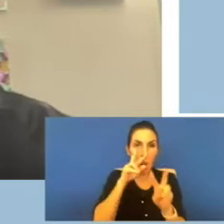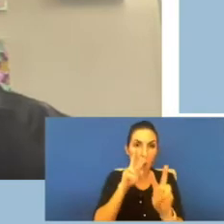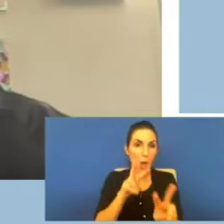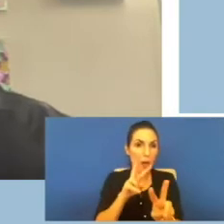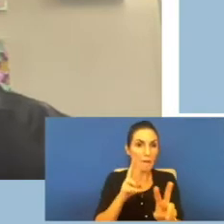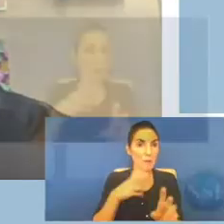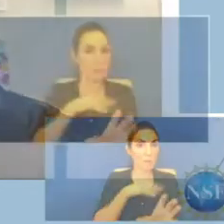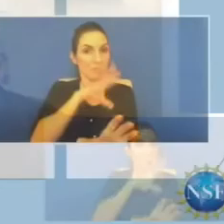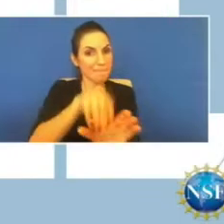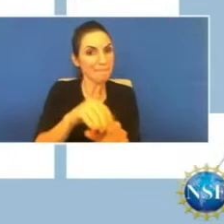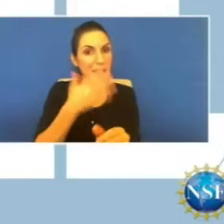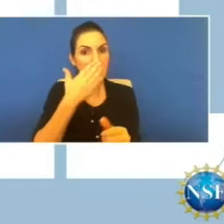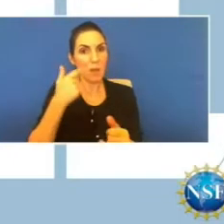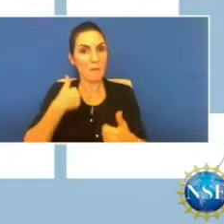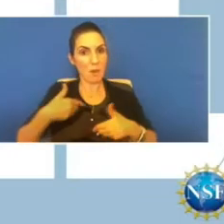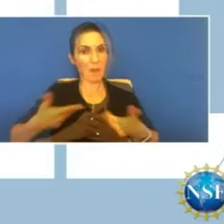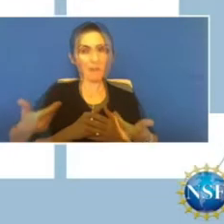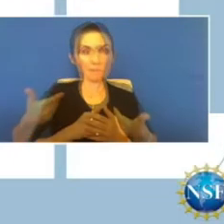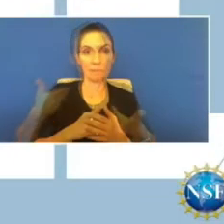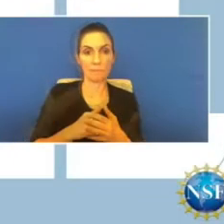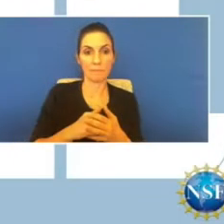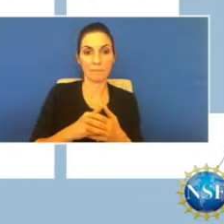morning.